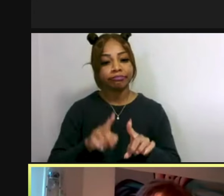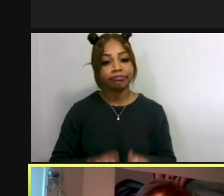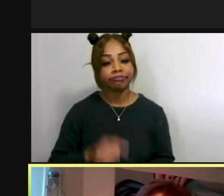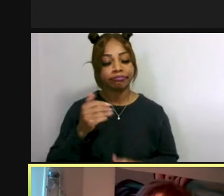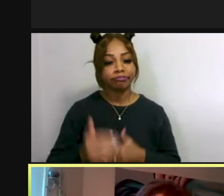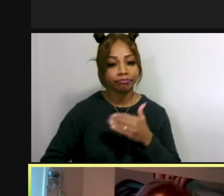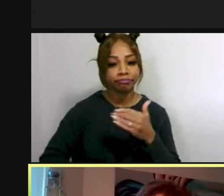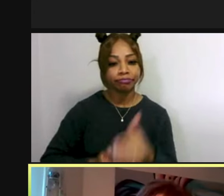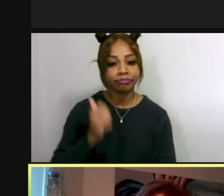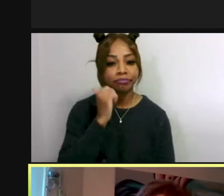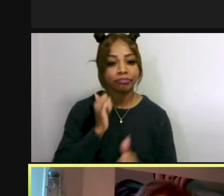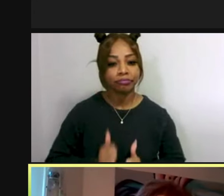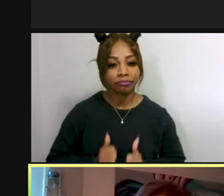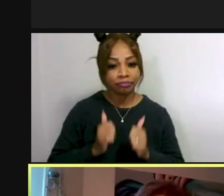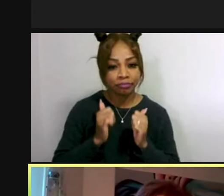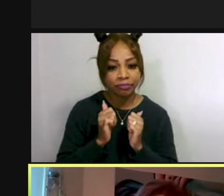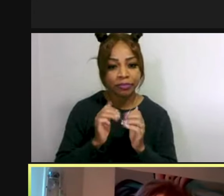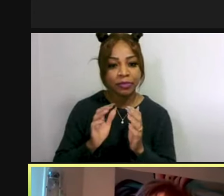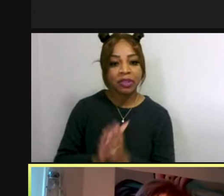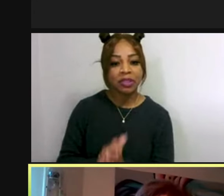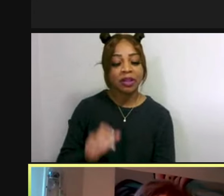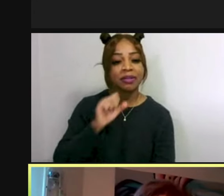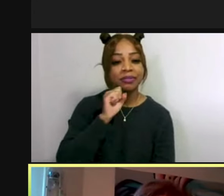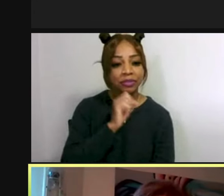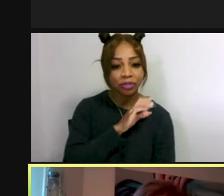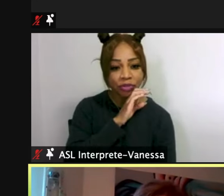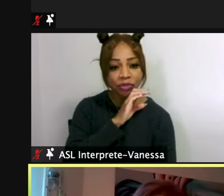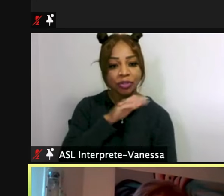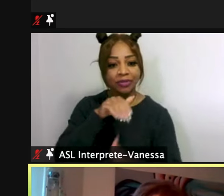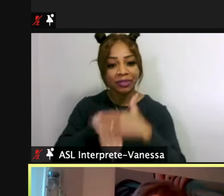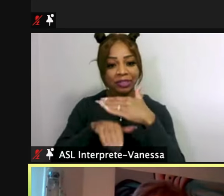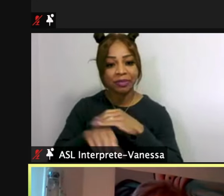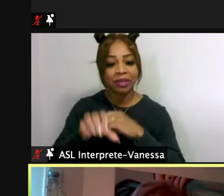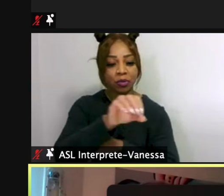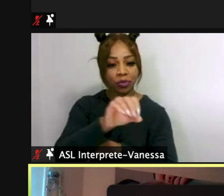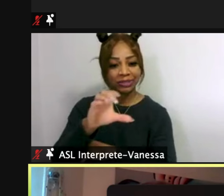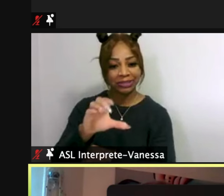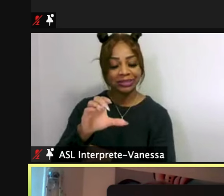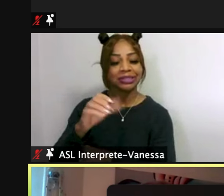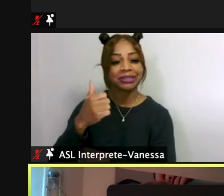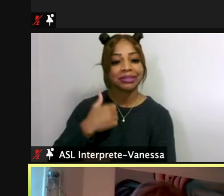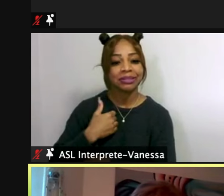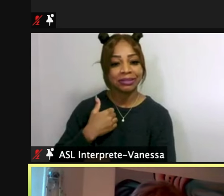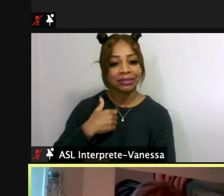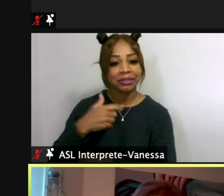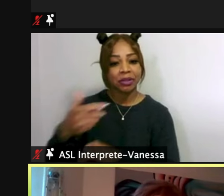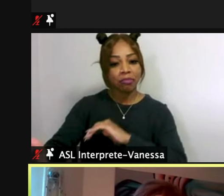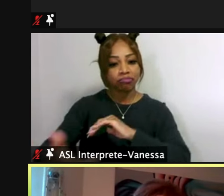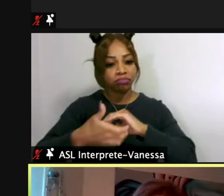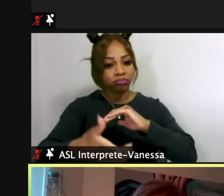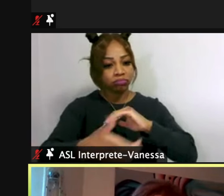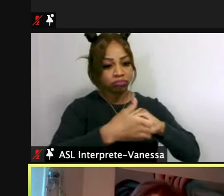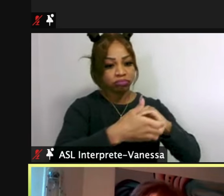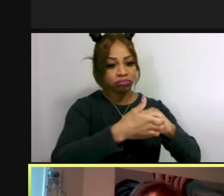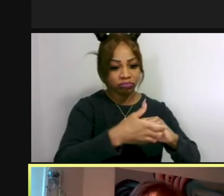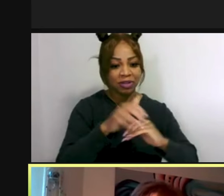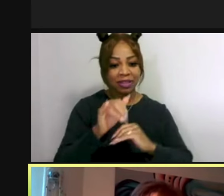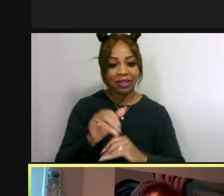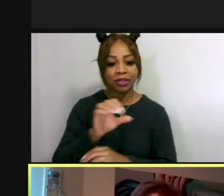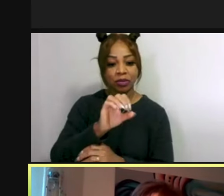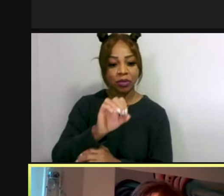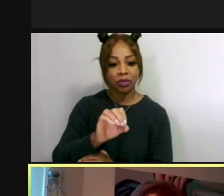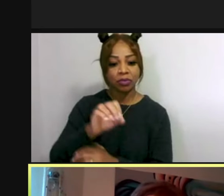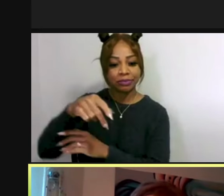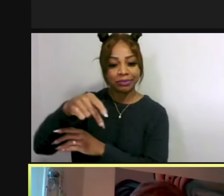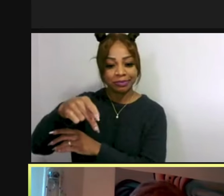Financial Supporter Ministry for Seniors Accessibility and Orchestras Canada that we partners, that is... ... et Réseau Ontario, nous